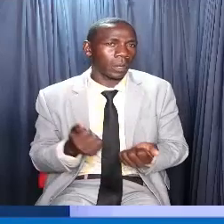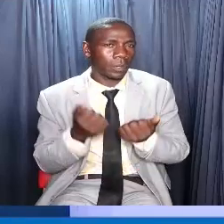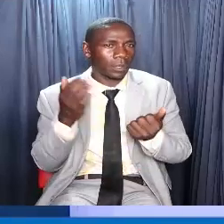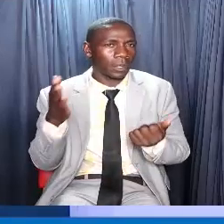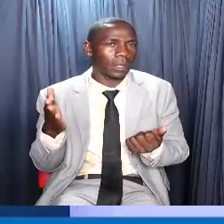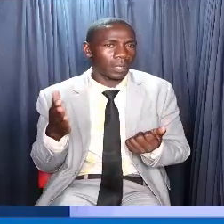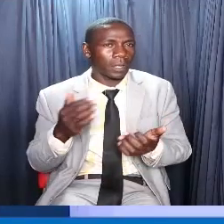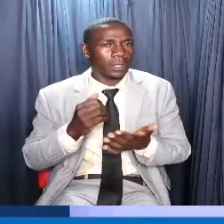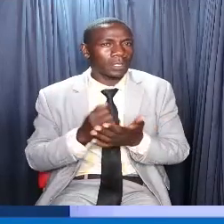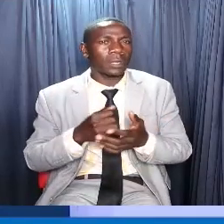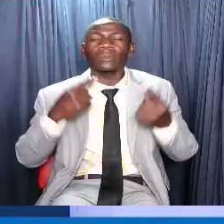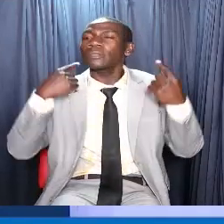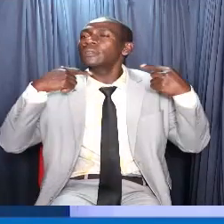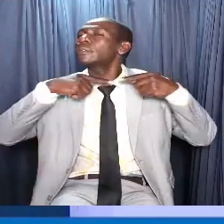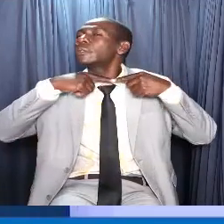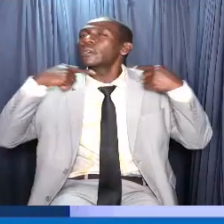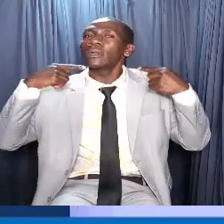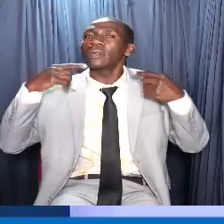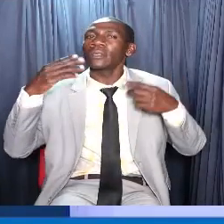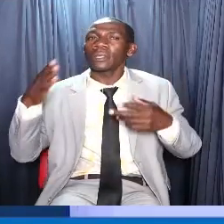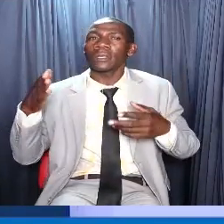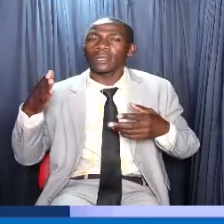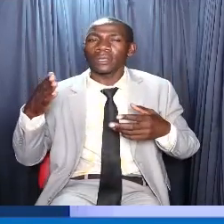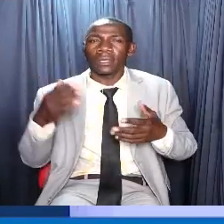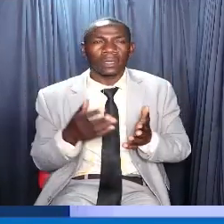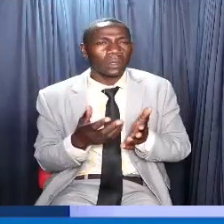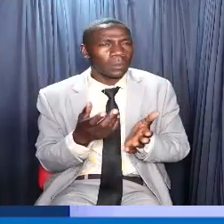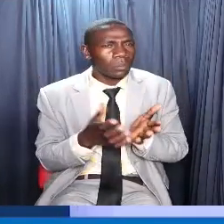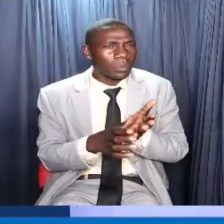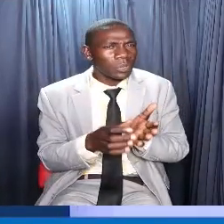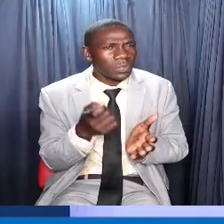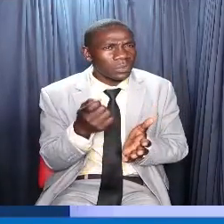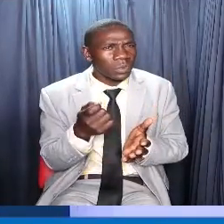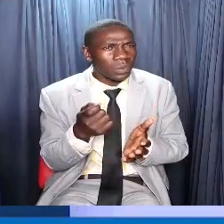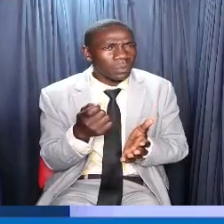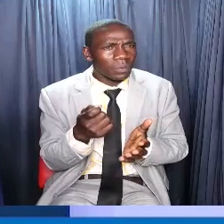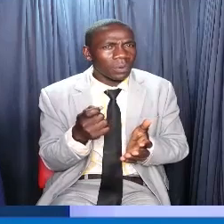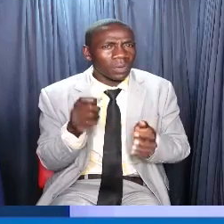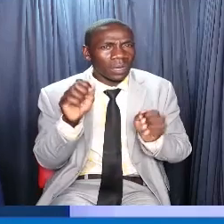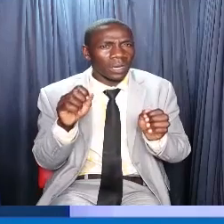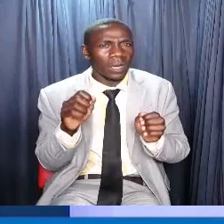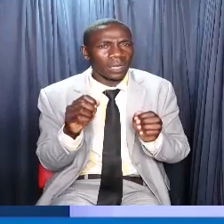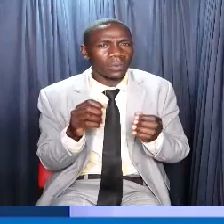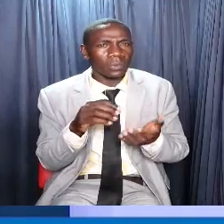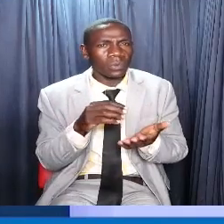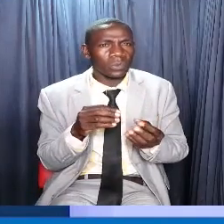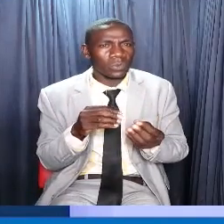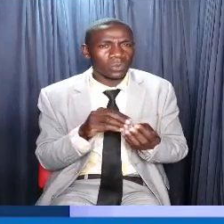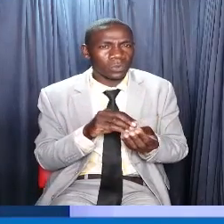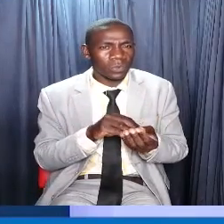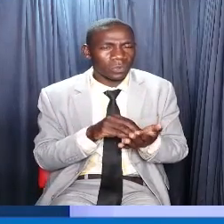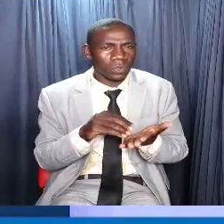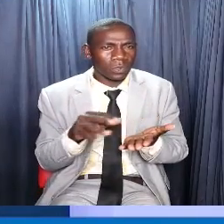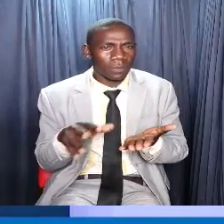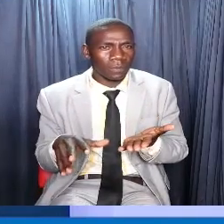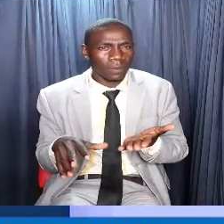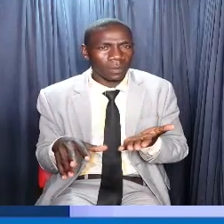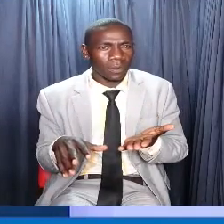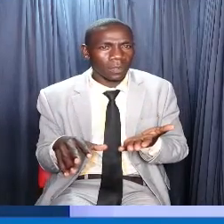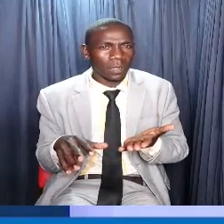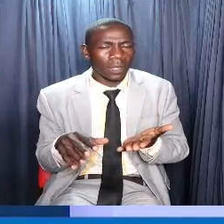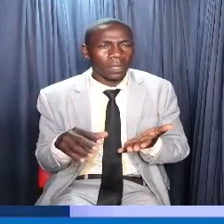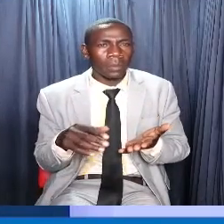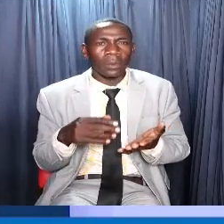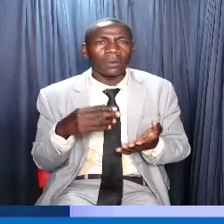Wengine utajifunga kamba. Some will strangle themselves. Na maneno madogo ambayo hata wangekuwa. In petty things that would have solved. Wengine alikwazwa na mke